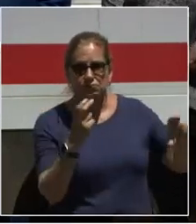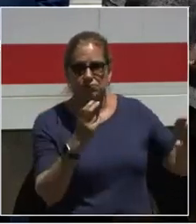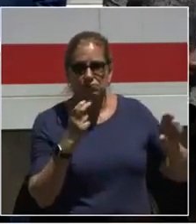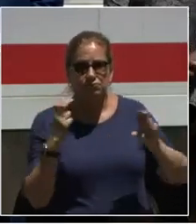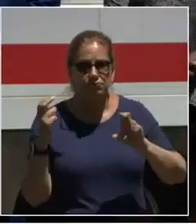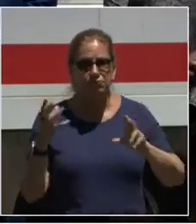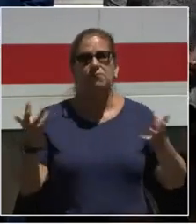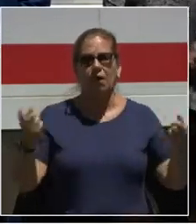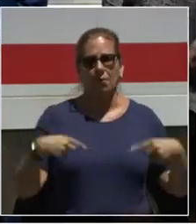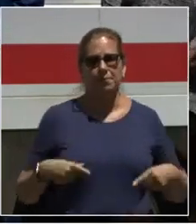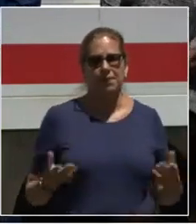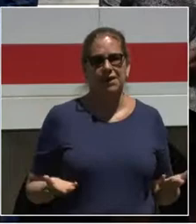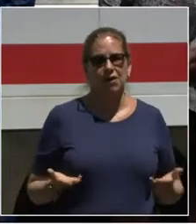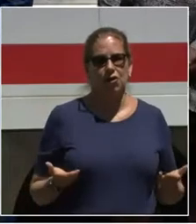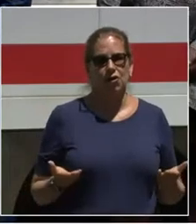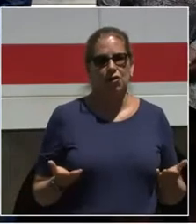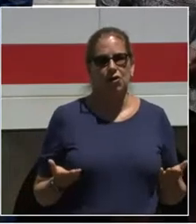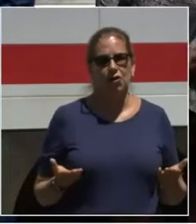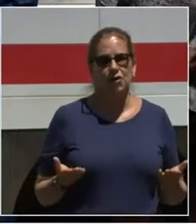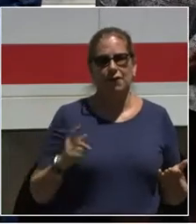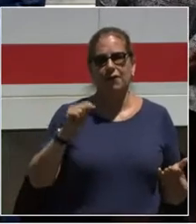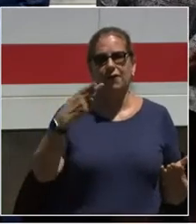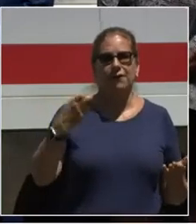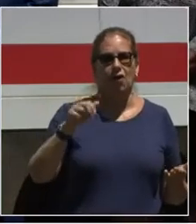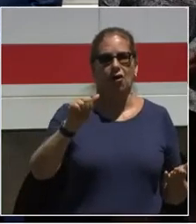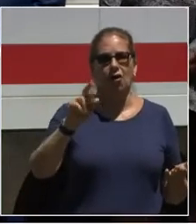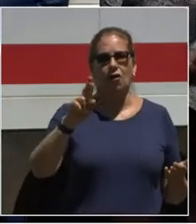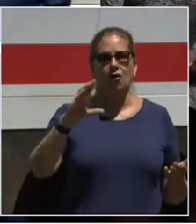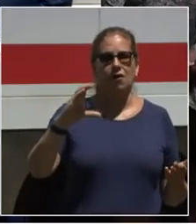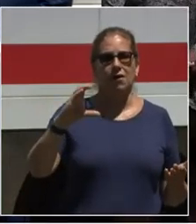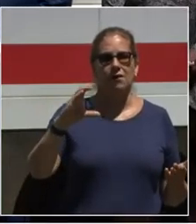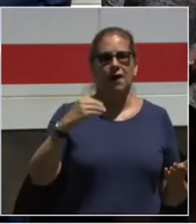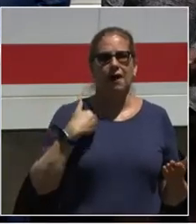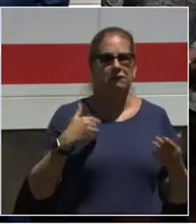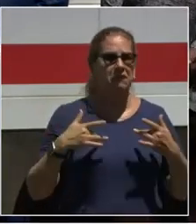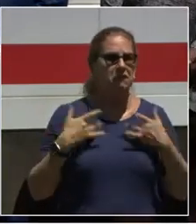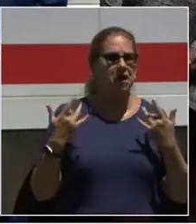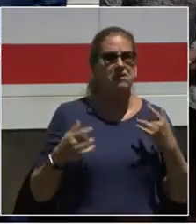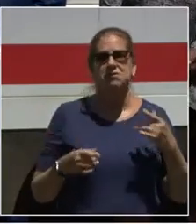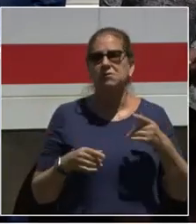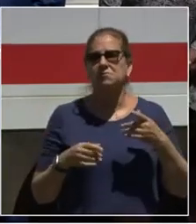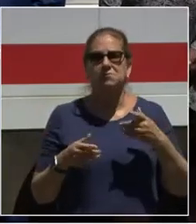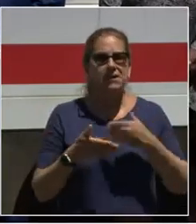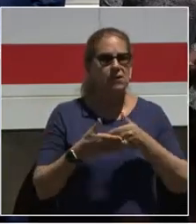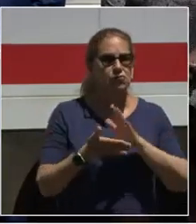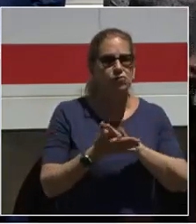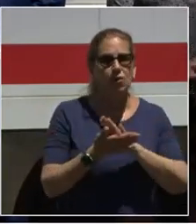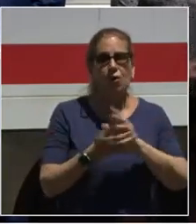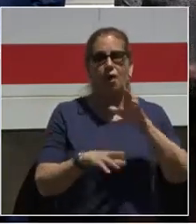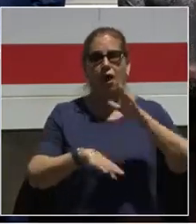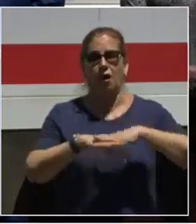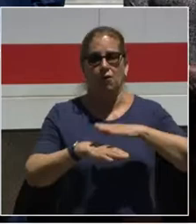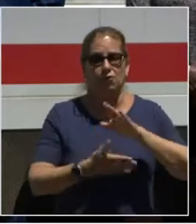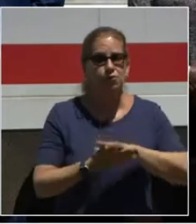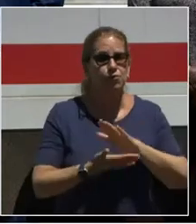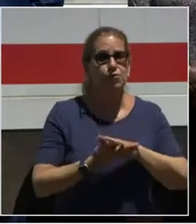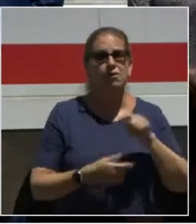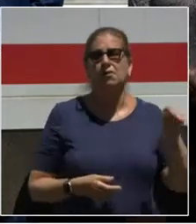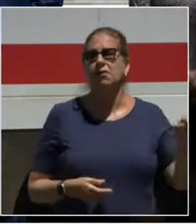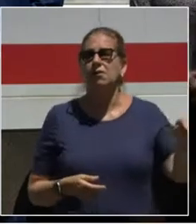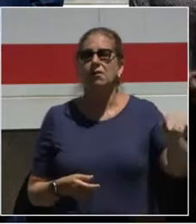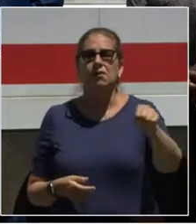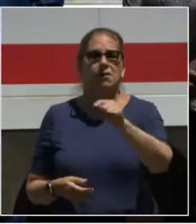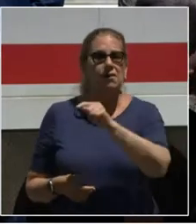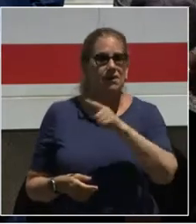that if there's going to be an event where it's at a school or a mobile event, you know, I think the good folks at Children's and our partners